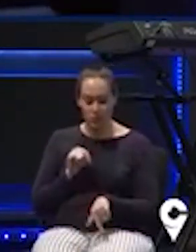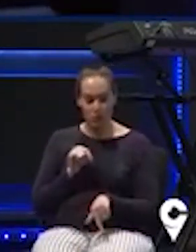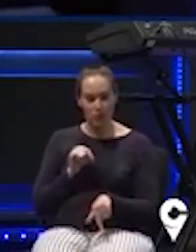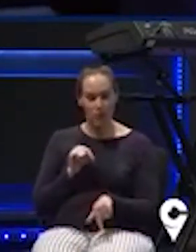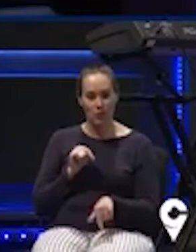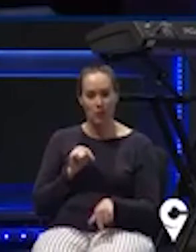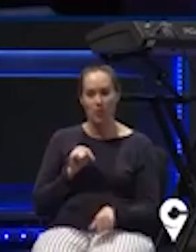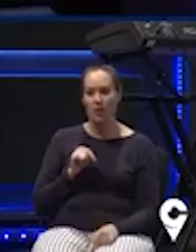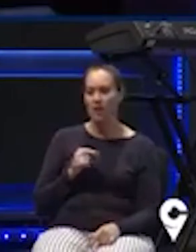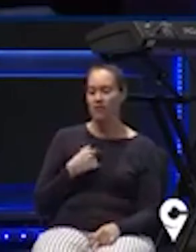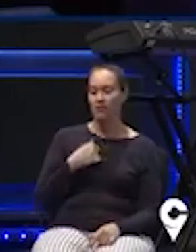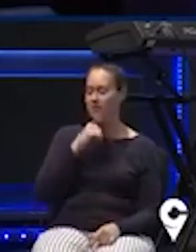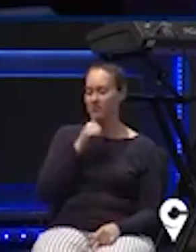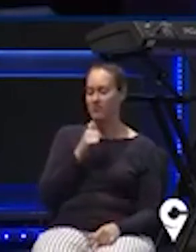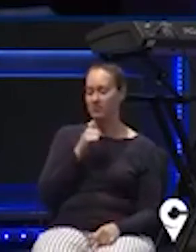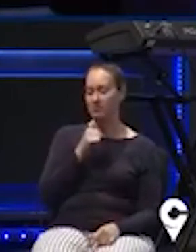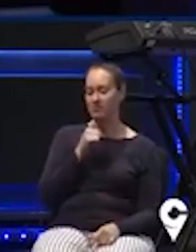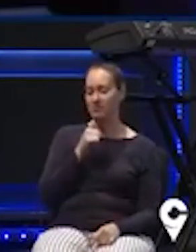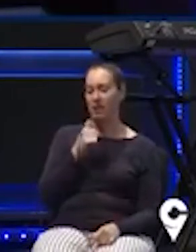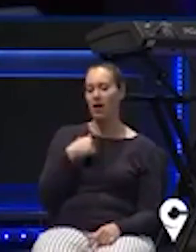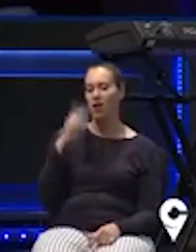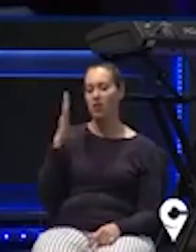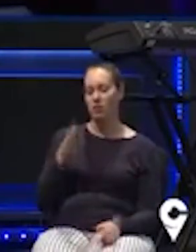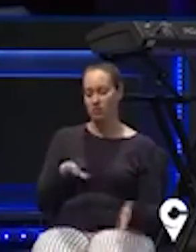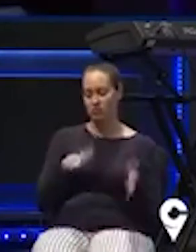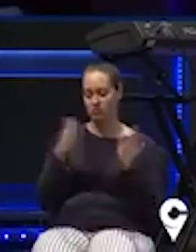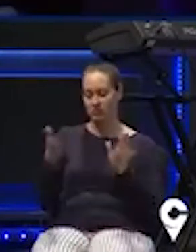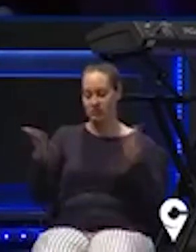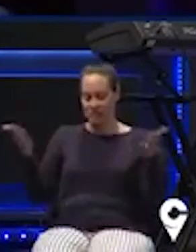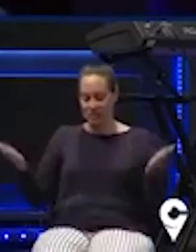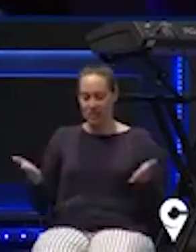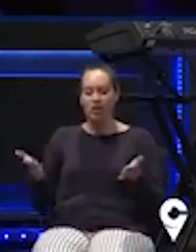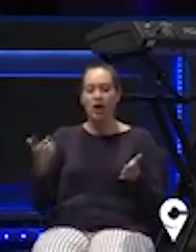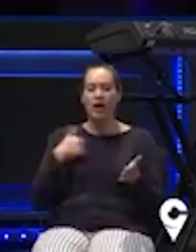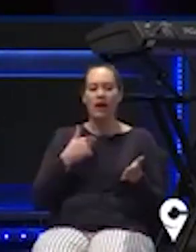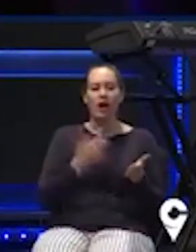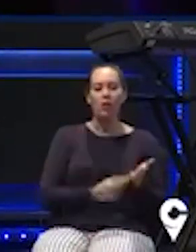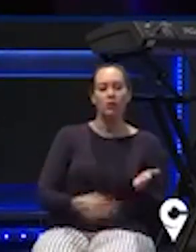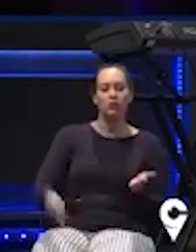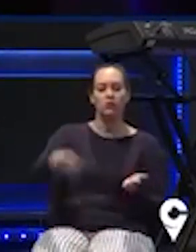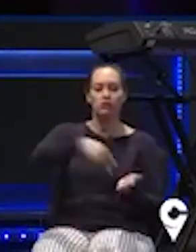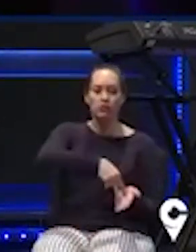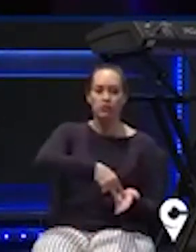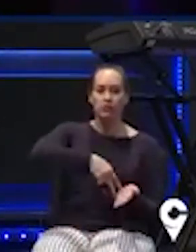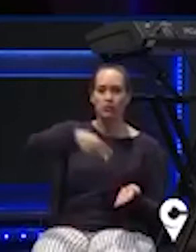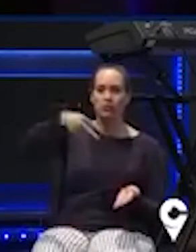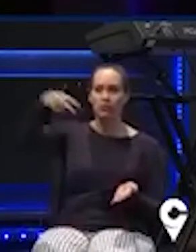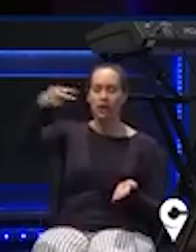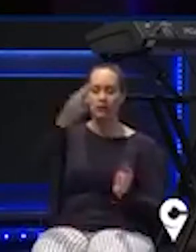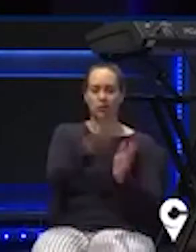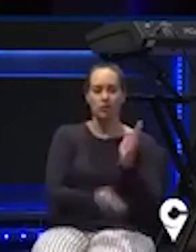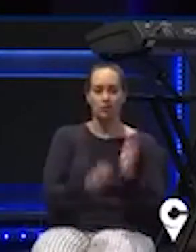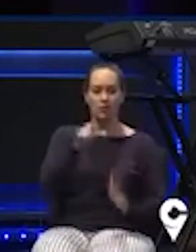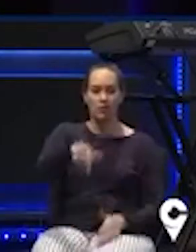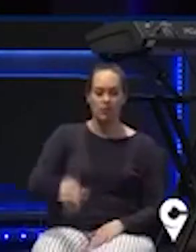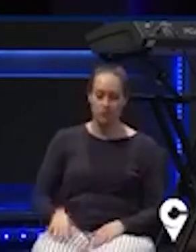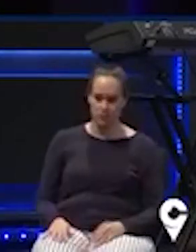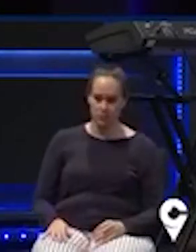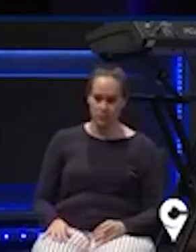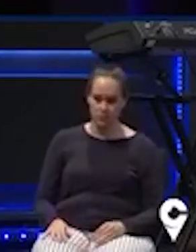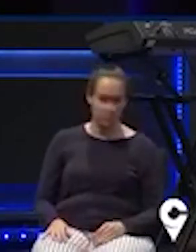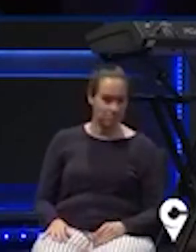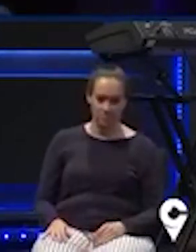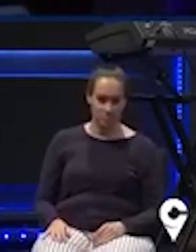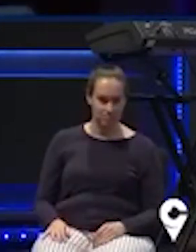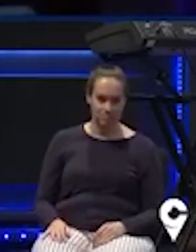But he didn't do that. Out of his humility, out of his heart, he said, Father, forgive them. They don't know what they're